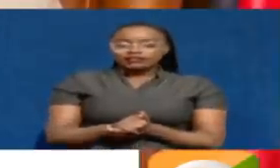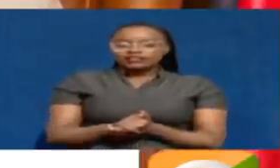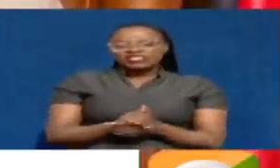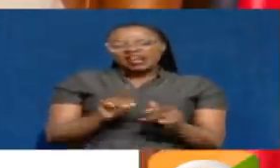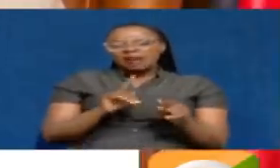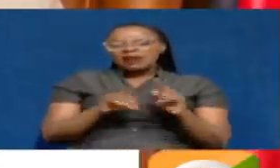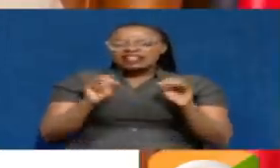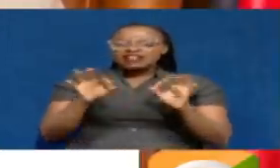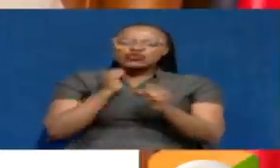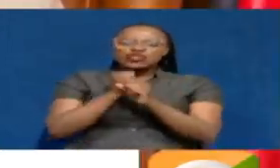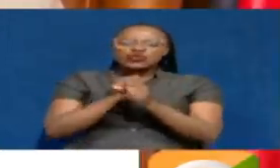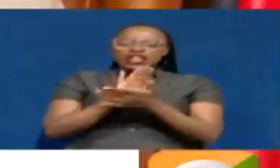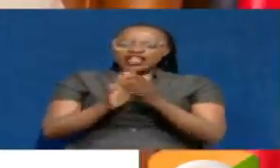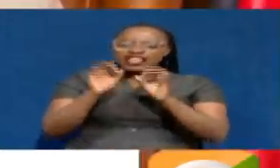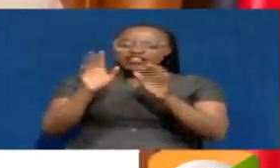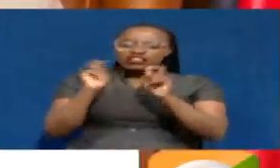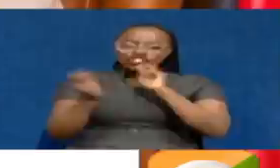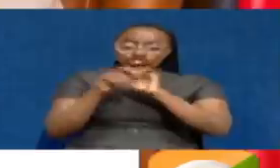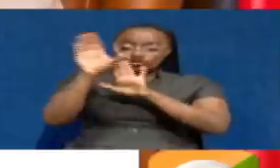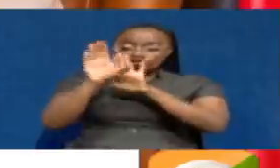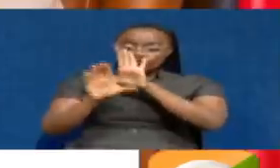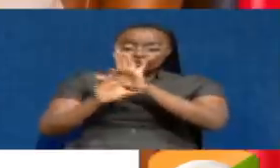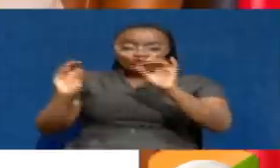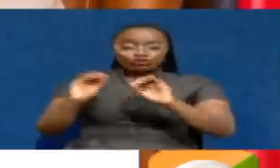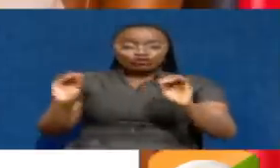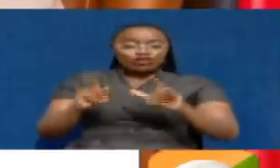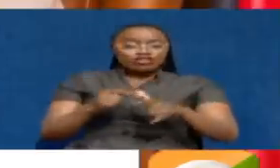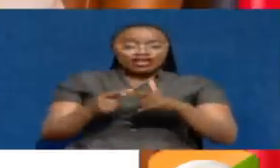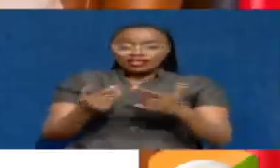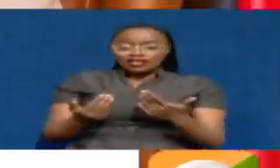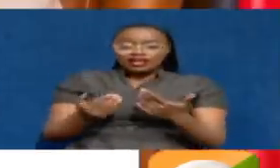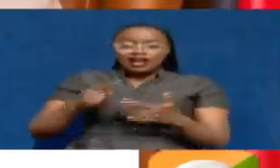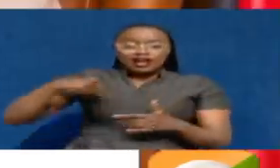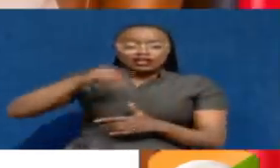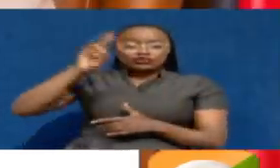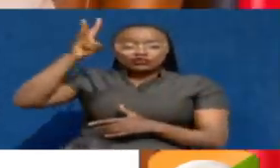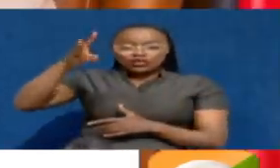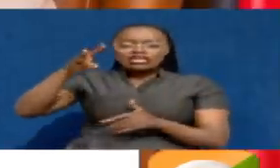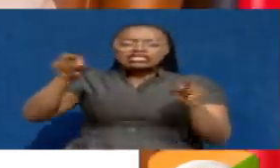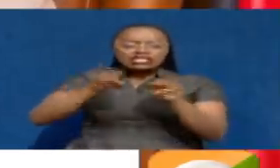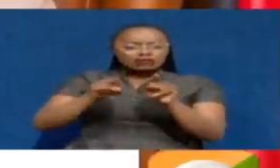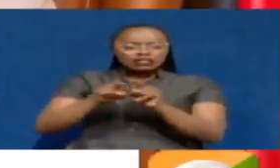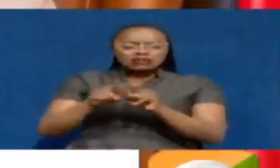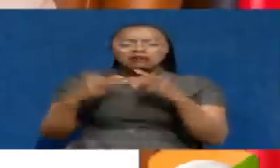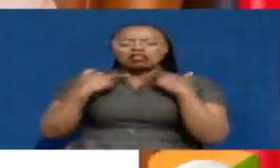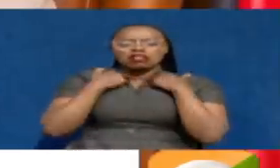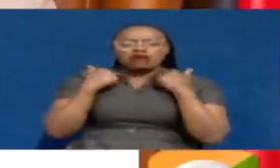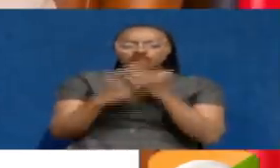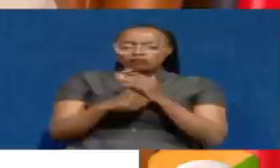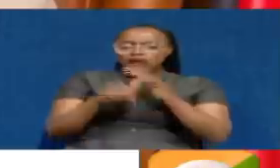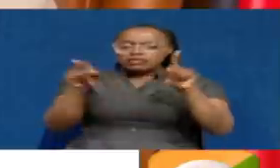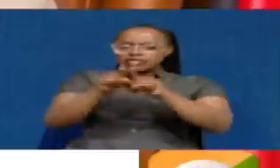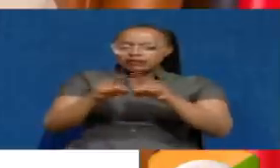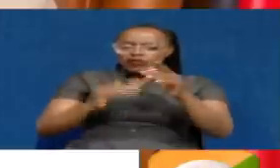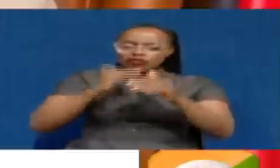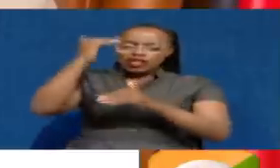But if nothing is done, if we don't change the constitution, still we'll end up the same anomaly